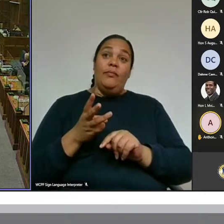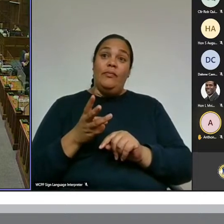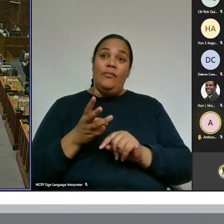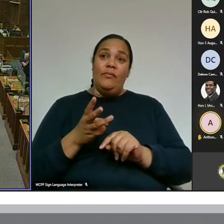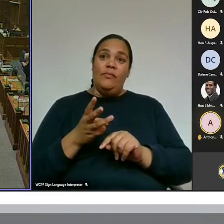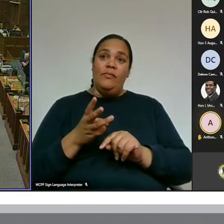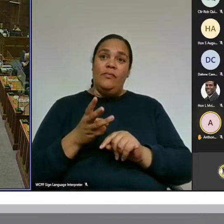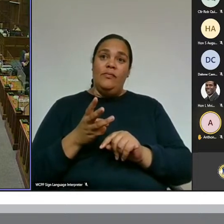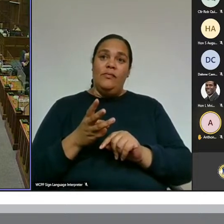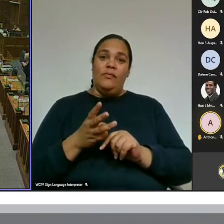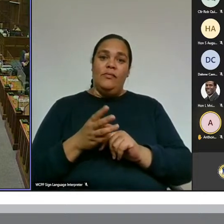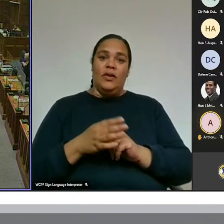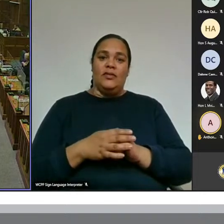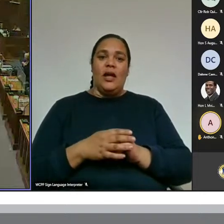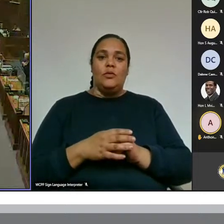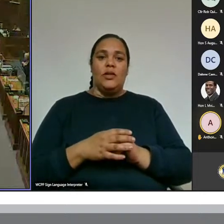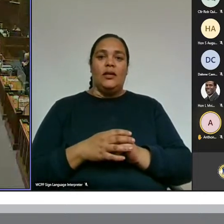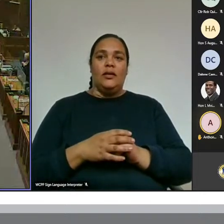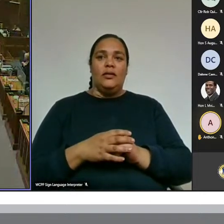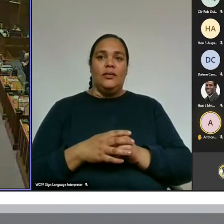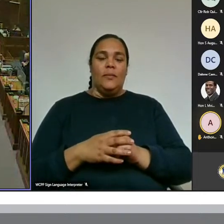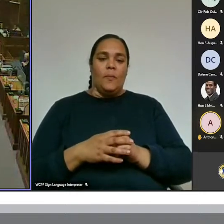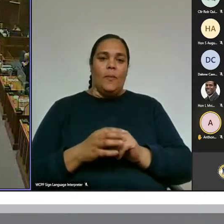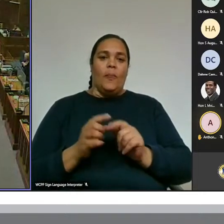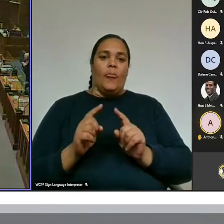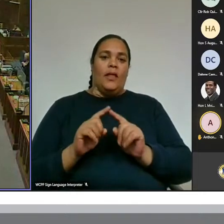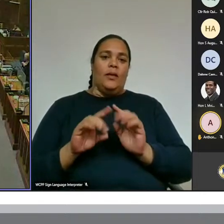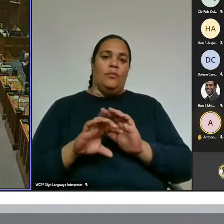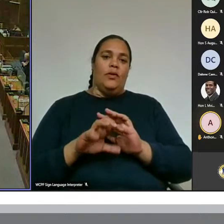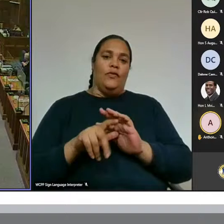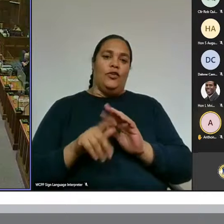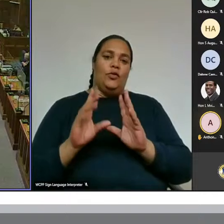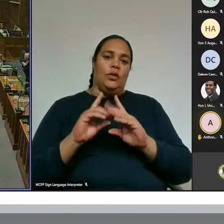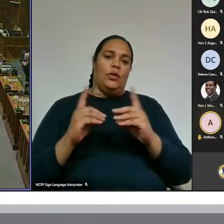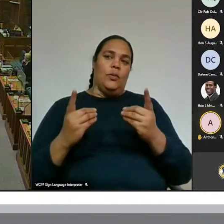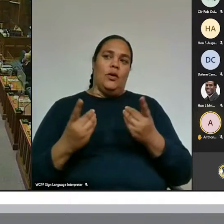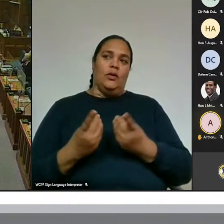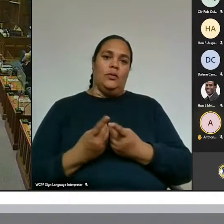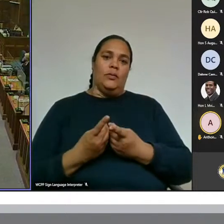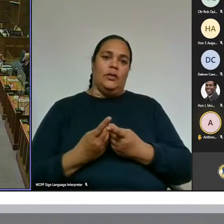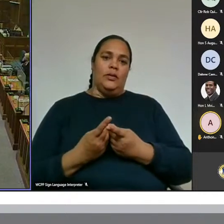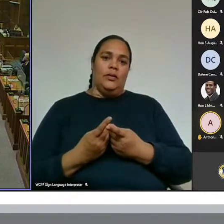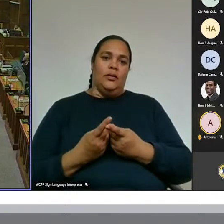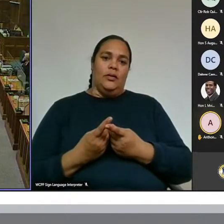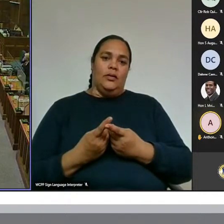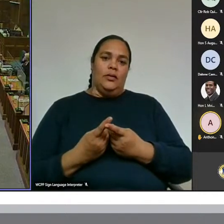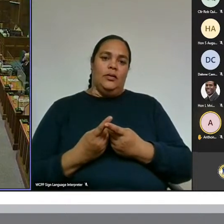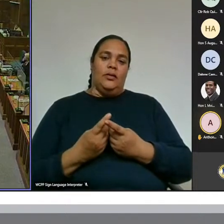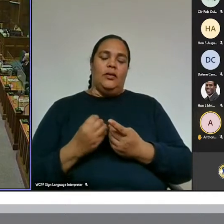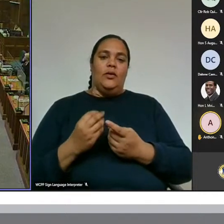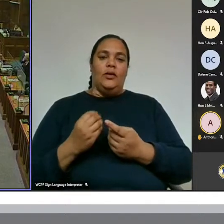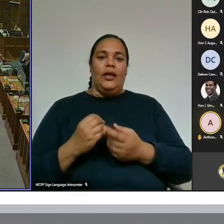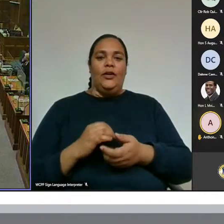city and the provincial department. So,